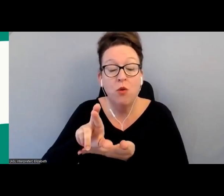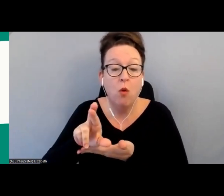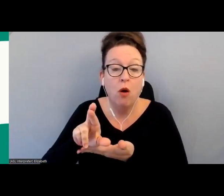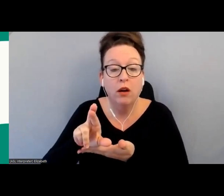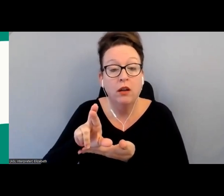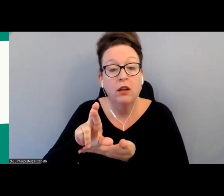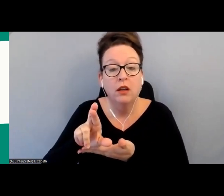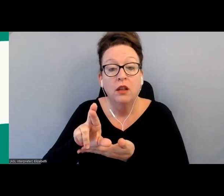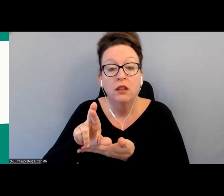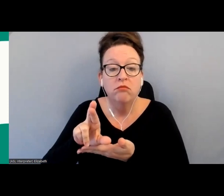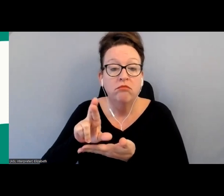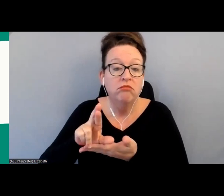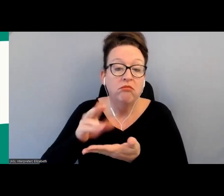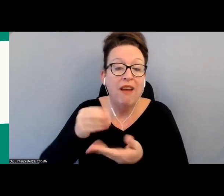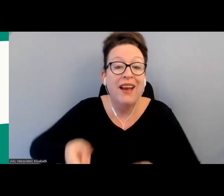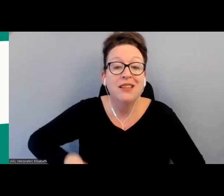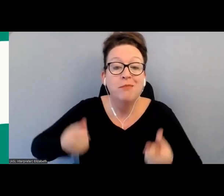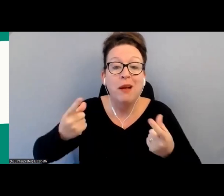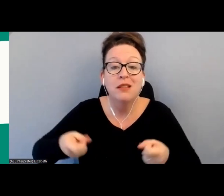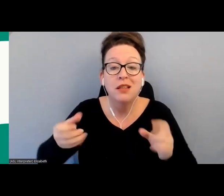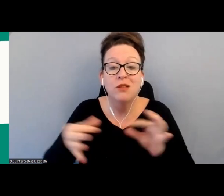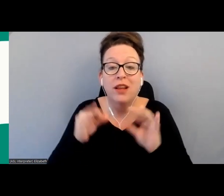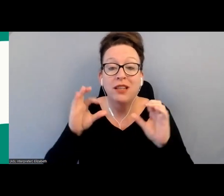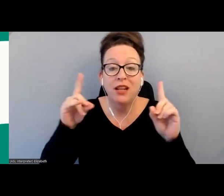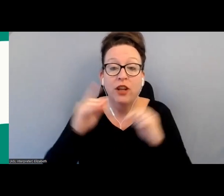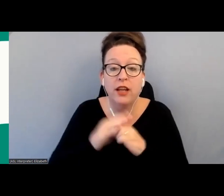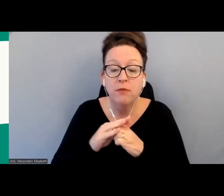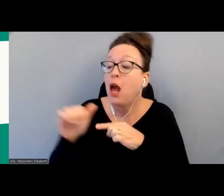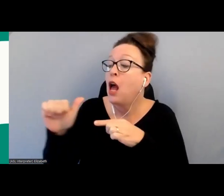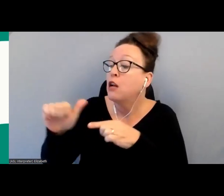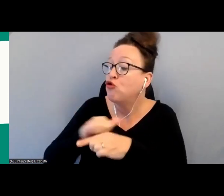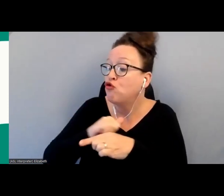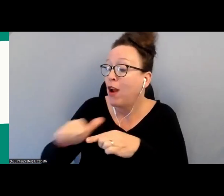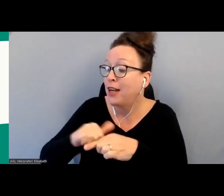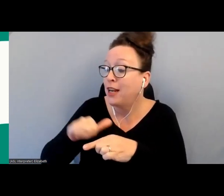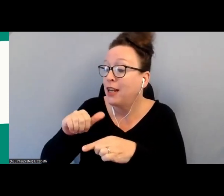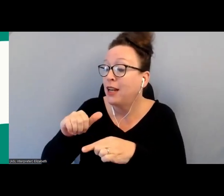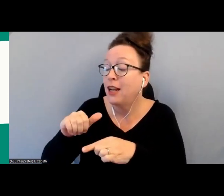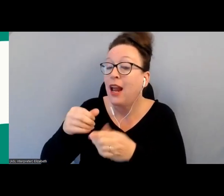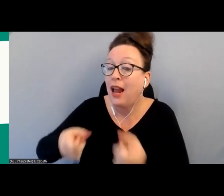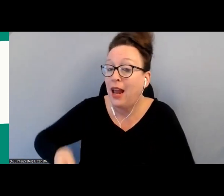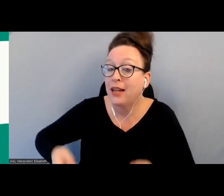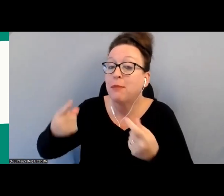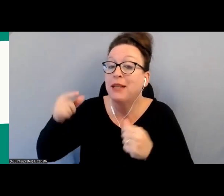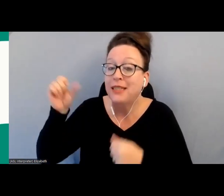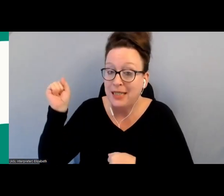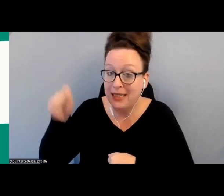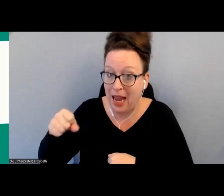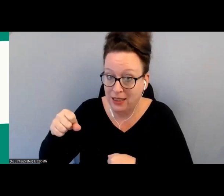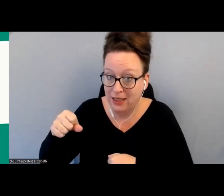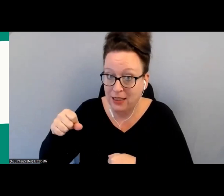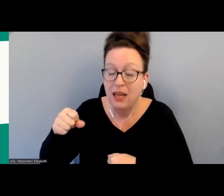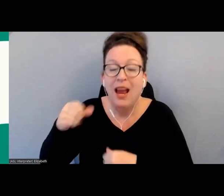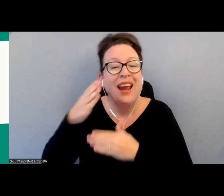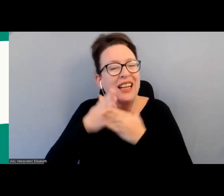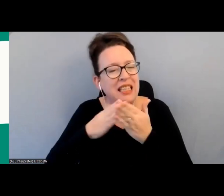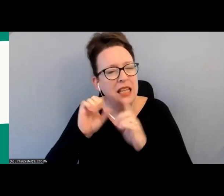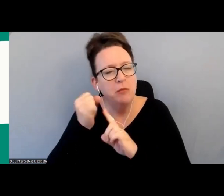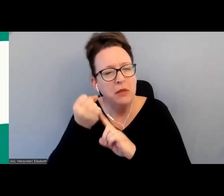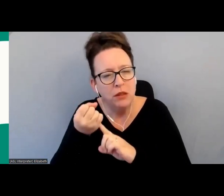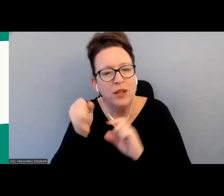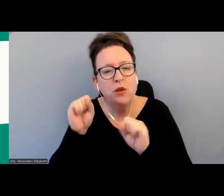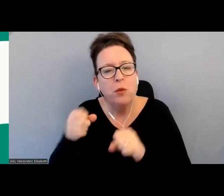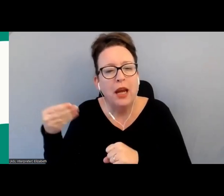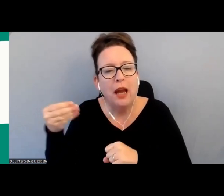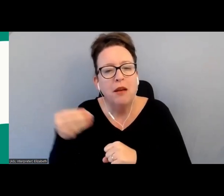does? Training expenses, yes. And in certain circumstances, yes, we can pay